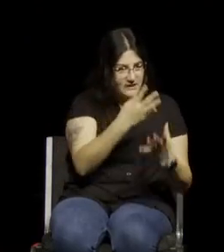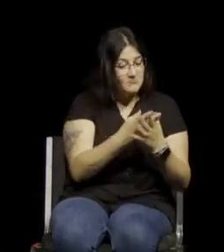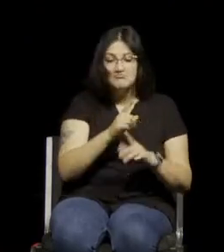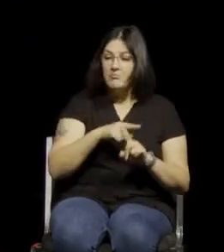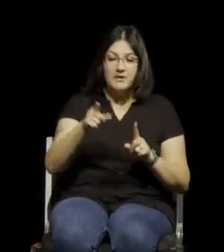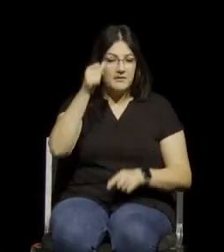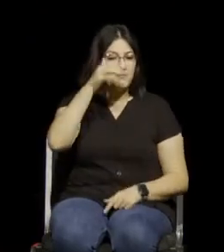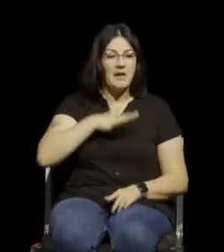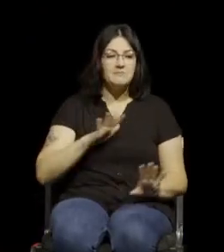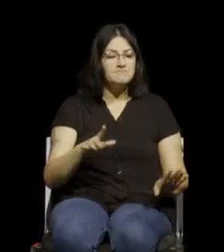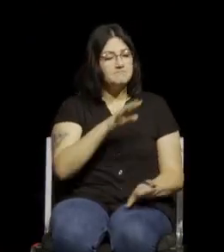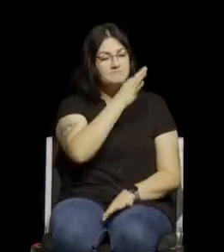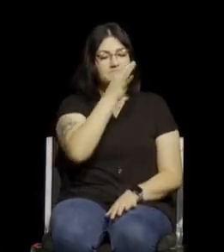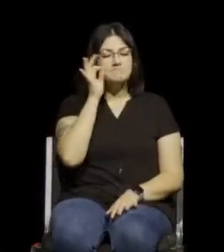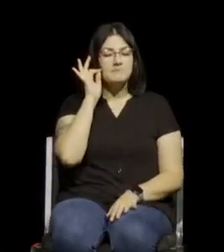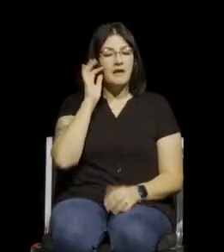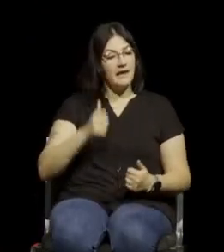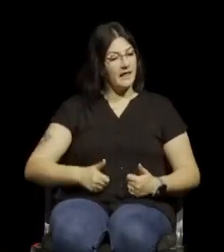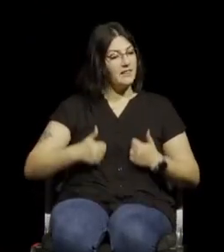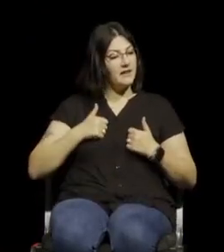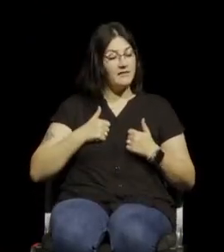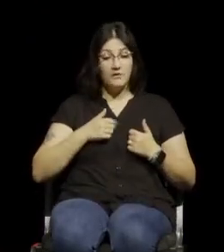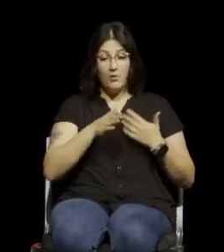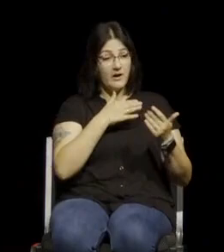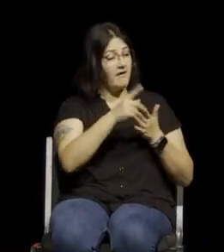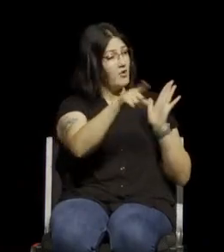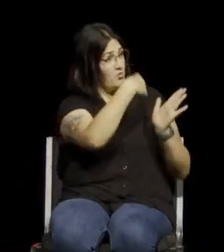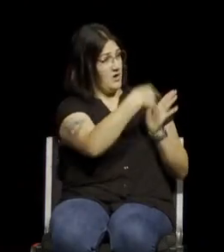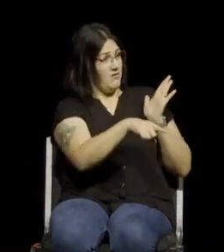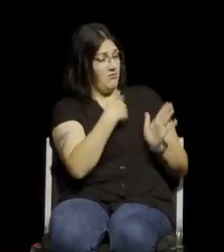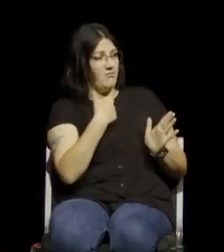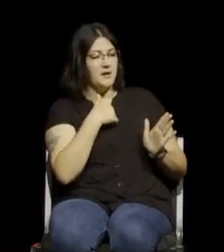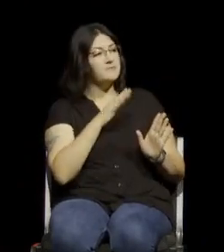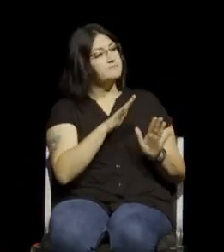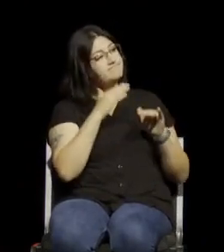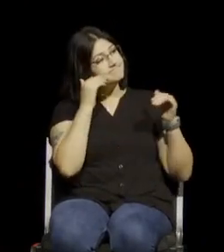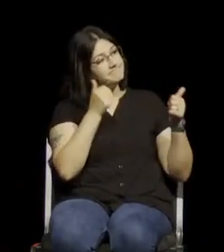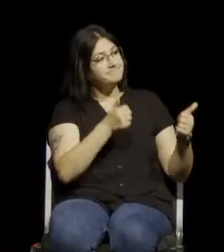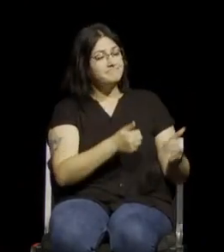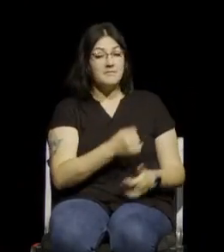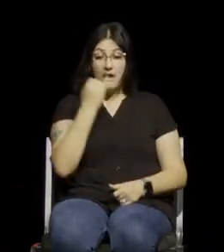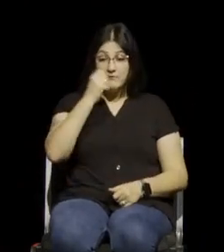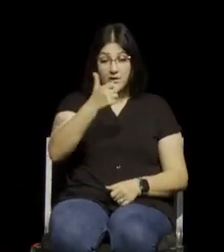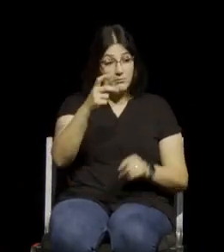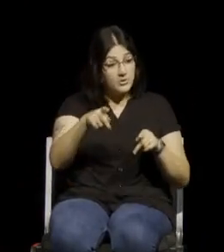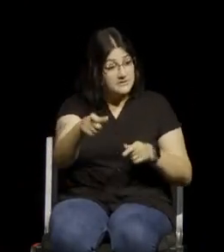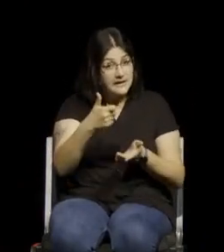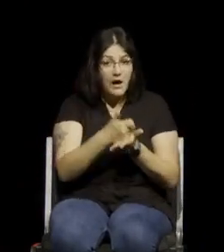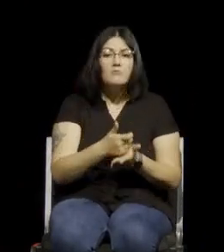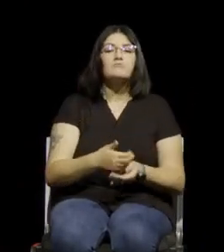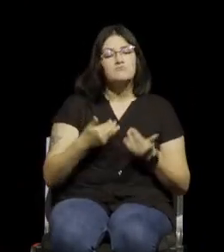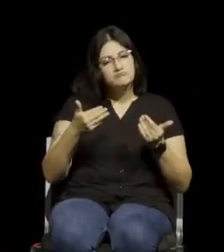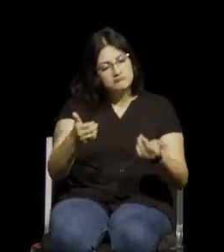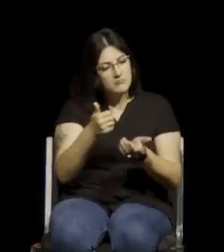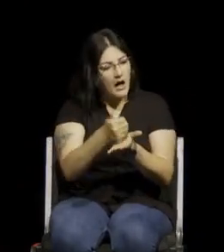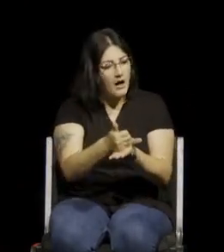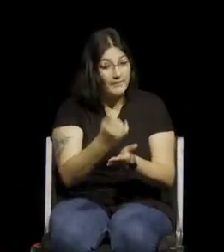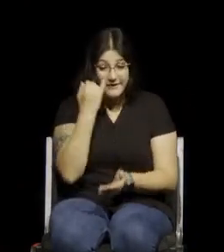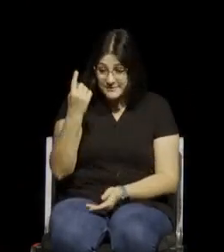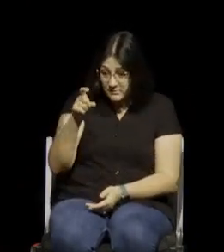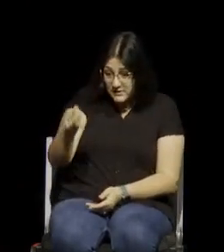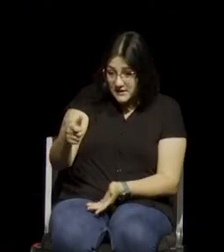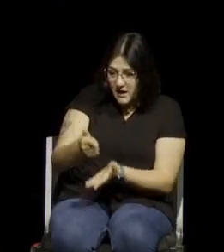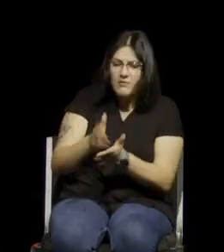his testimony. He combated ridicule with smiles. If a fellow employee needed help, he gave it. To someone in need,